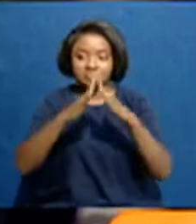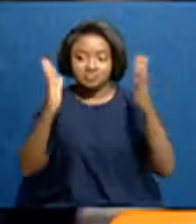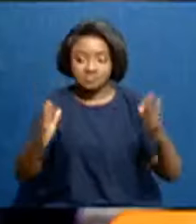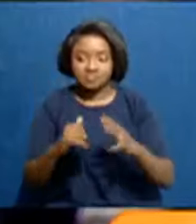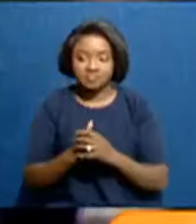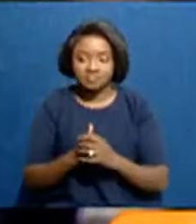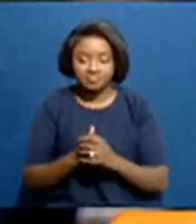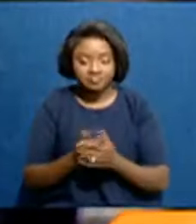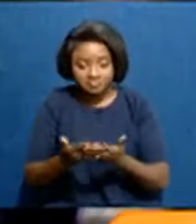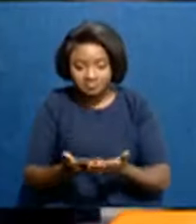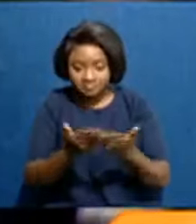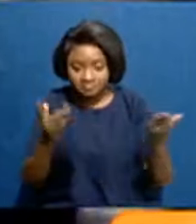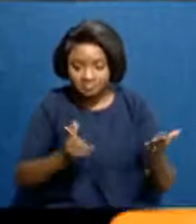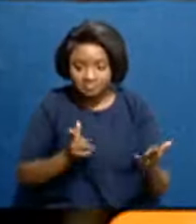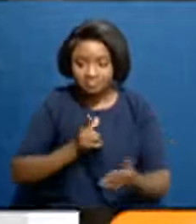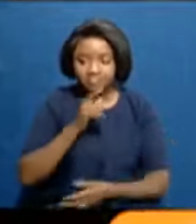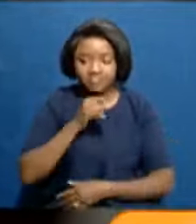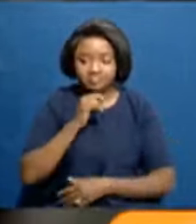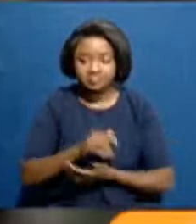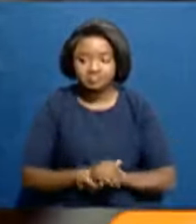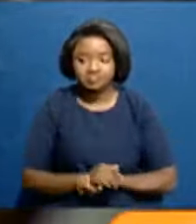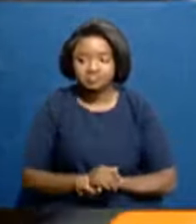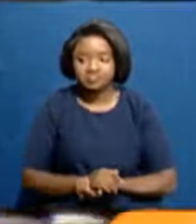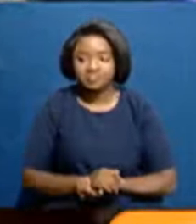Housing, ladies and gentlemen.